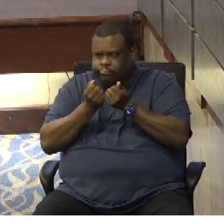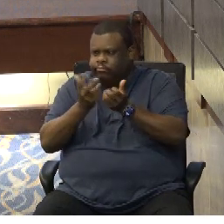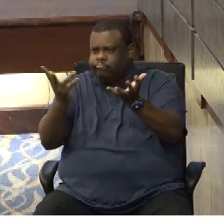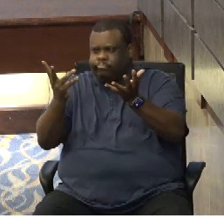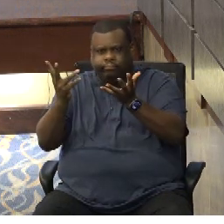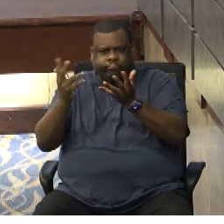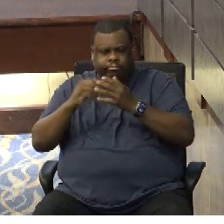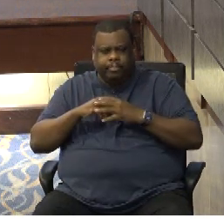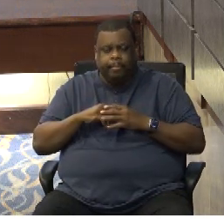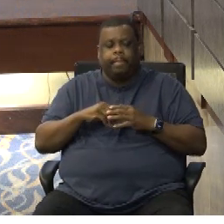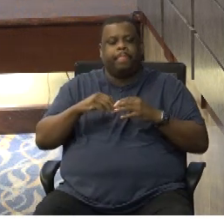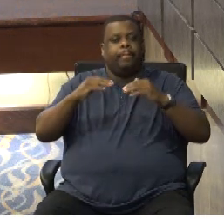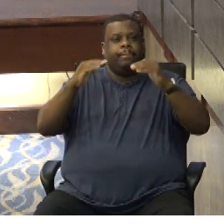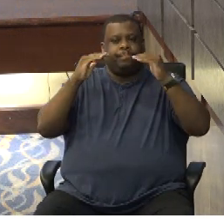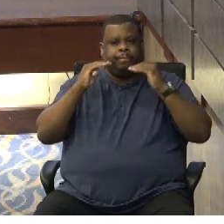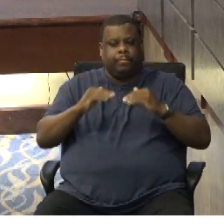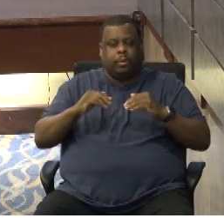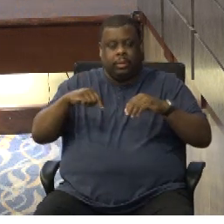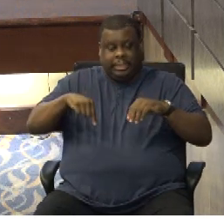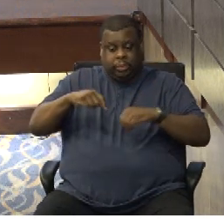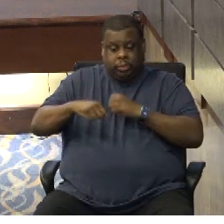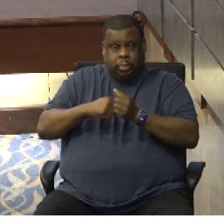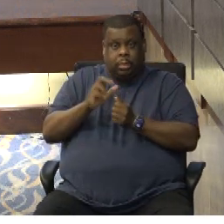So on August 4th of this year,